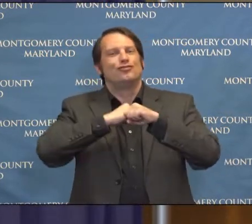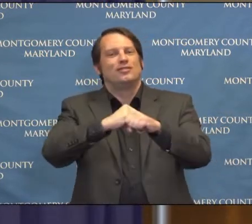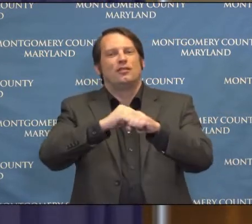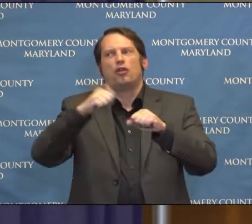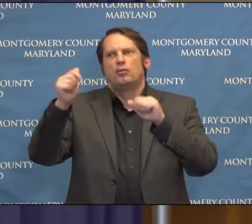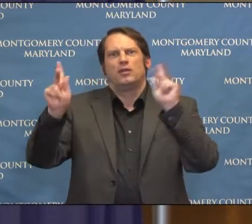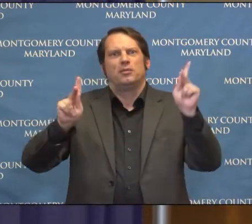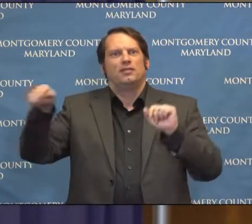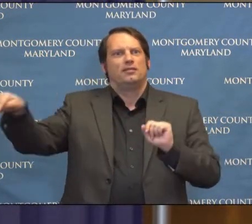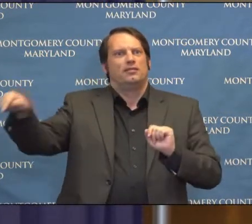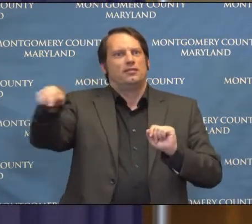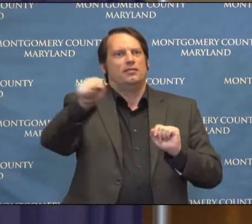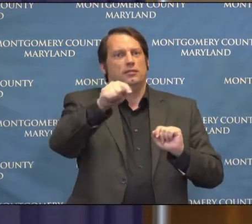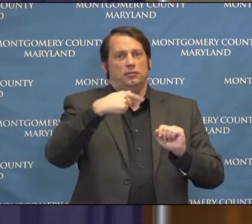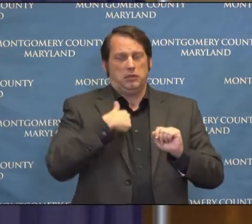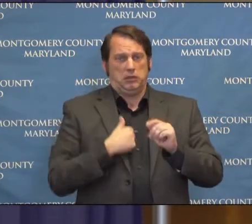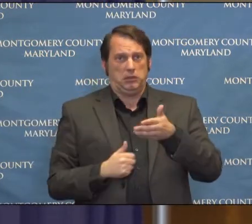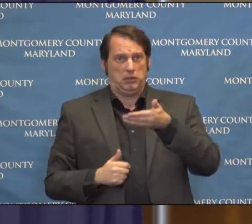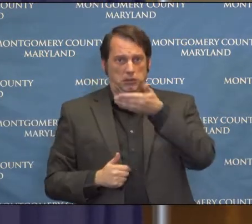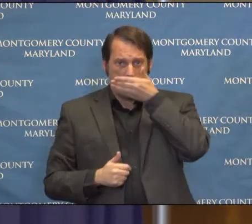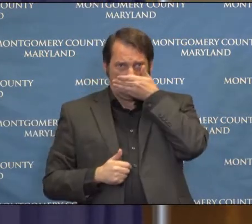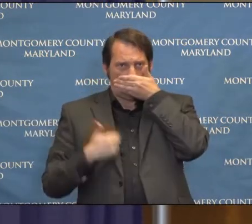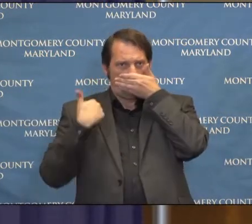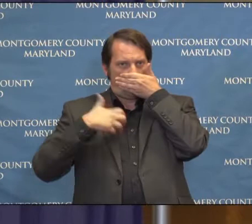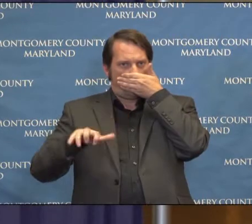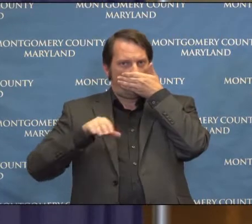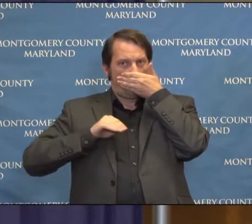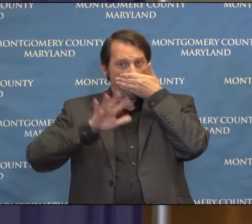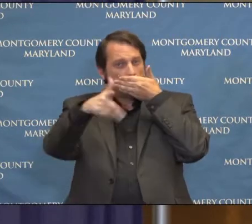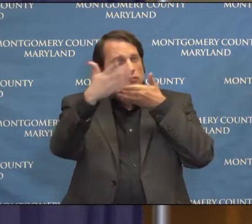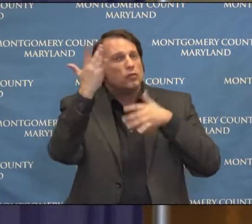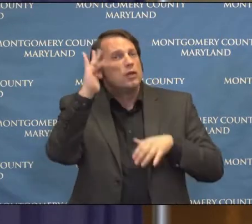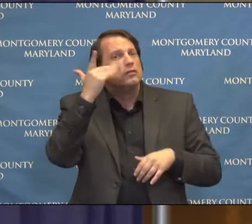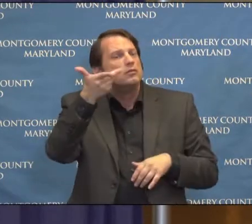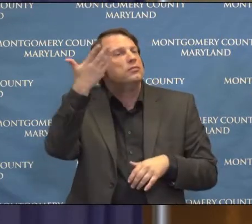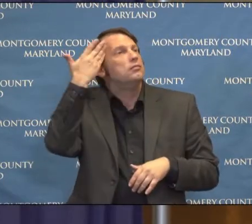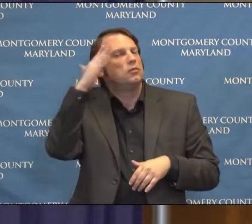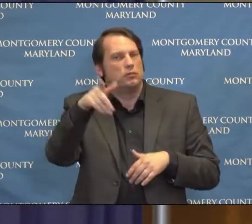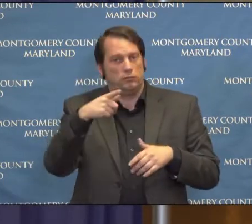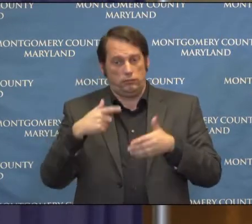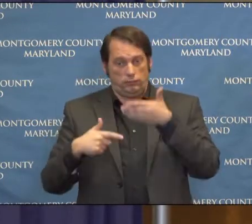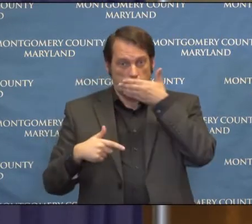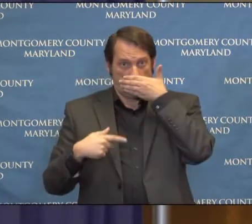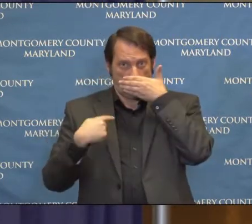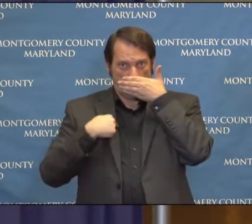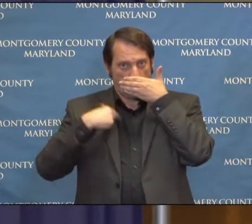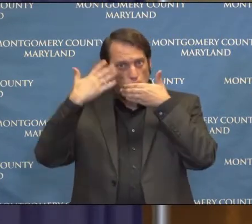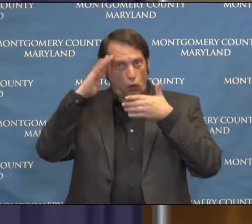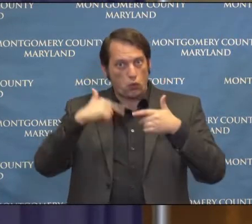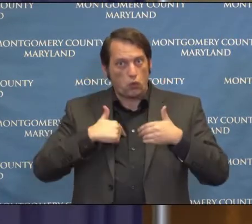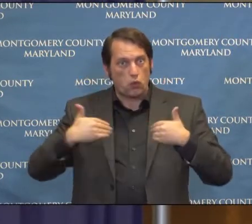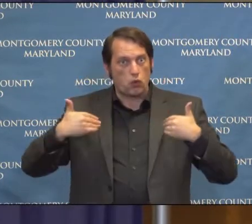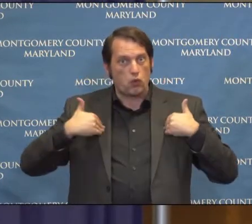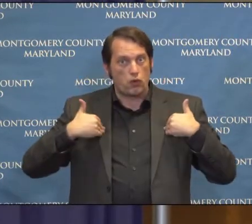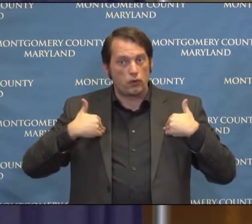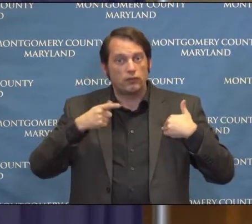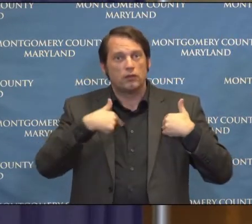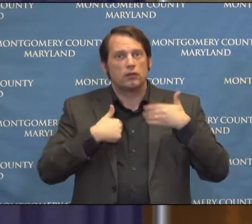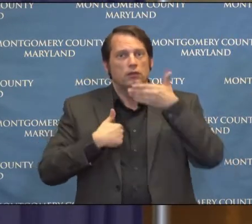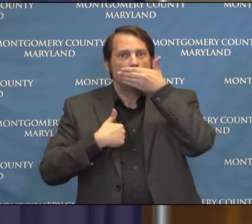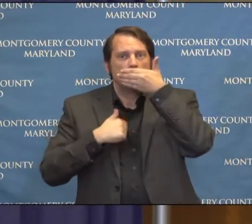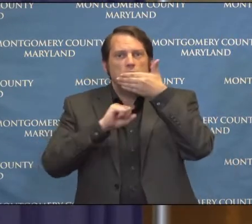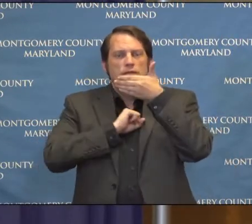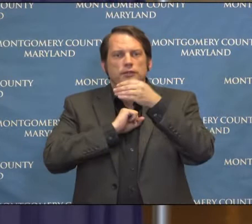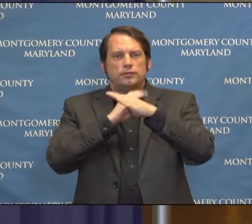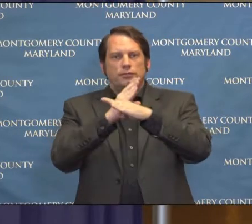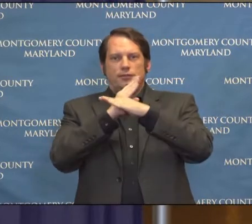of COVID-19. It adds an extra barrier to if you're coughing or expelling droplets, you know, through breathing and talking. It helps